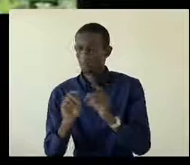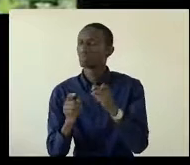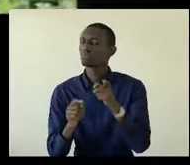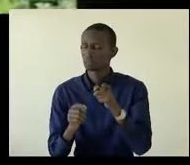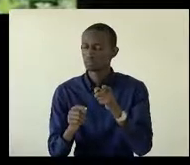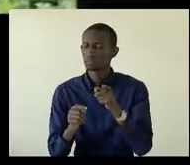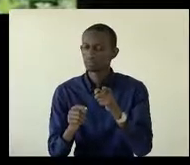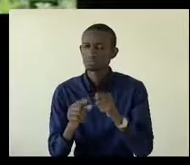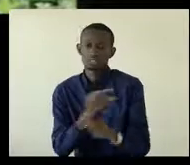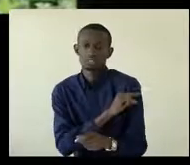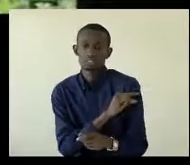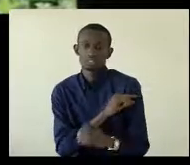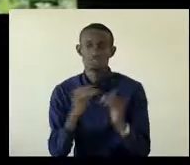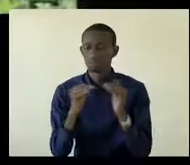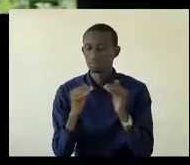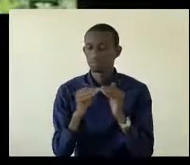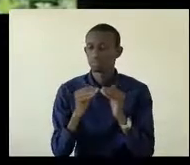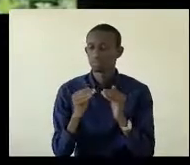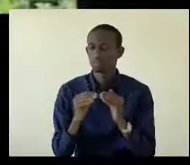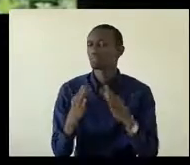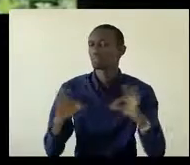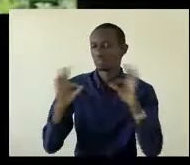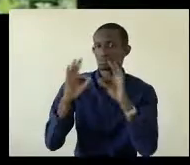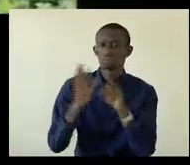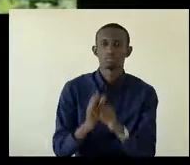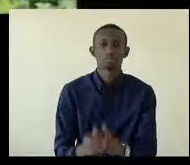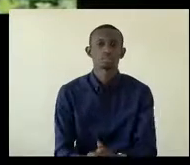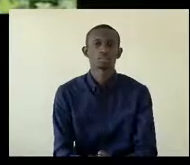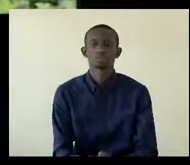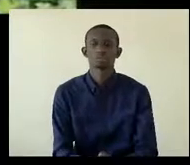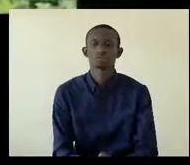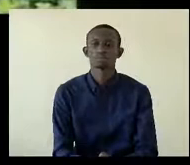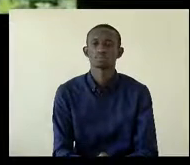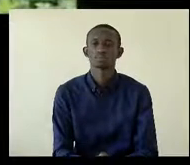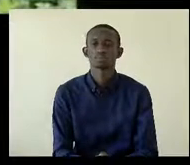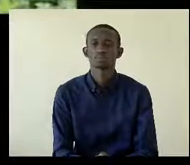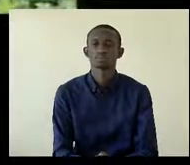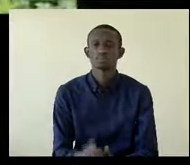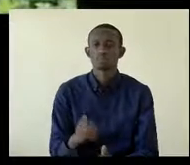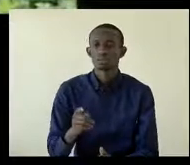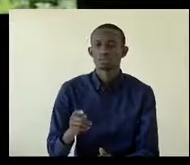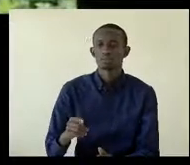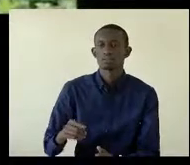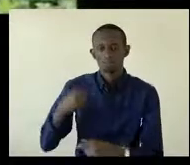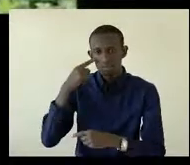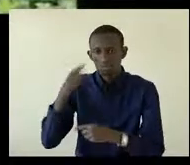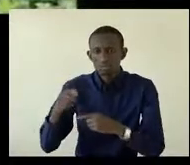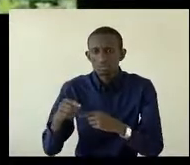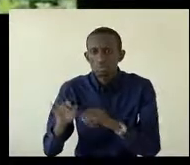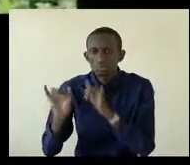role you perform or you play in society. So there are duties that are not only left